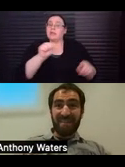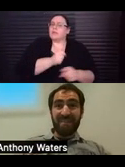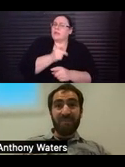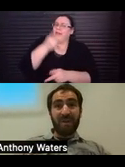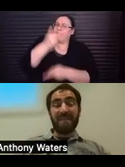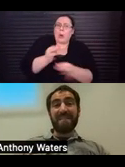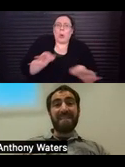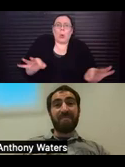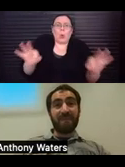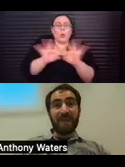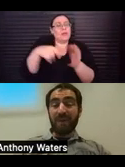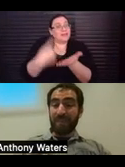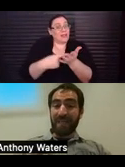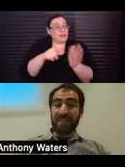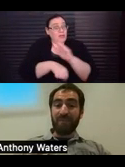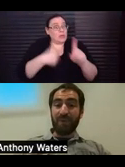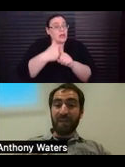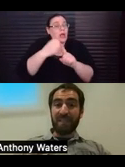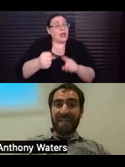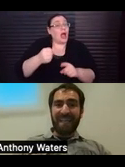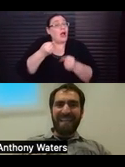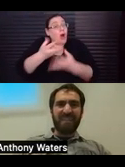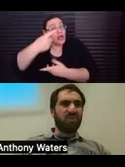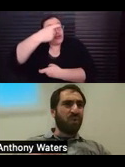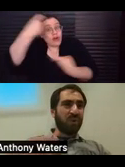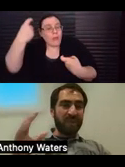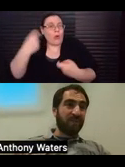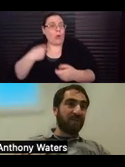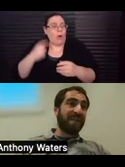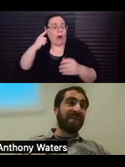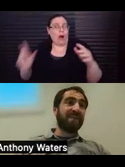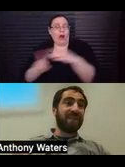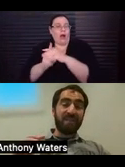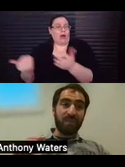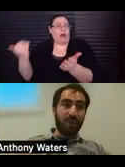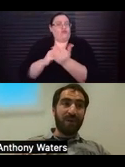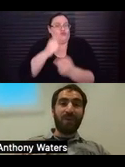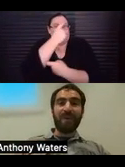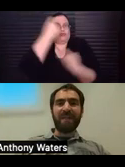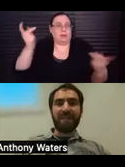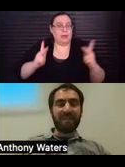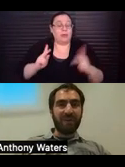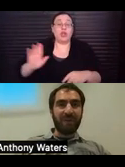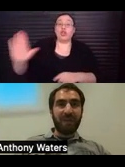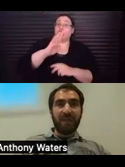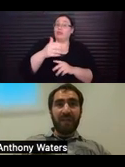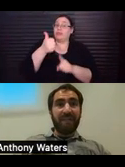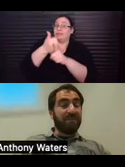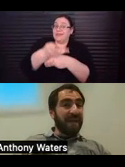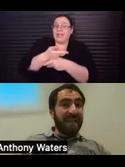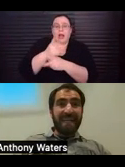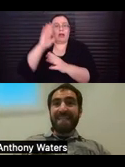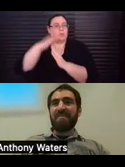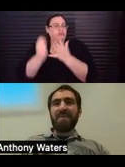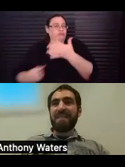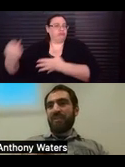be traumatizing. It can be re-traumatizing for us. And your self-care is the priority. And so if